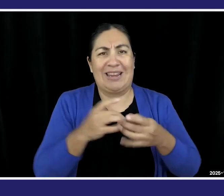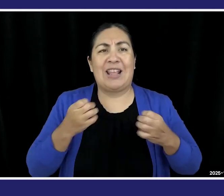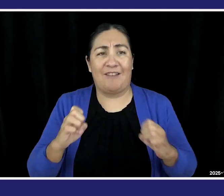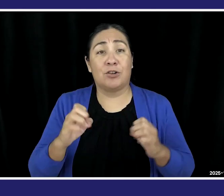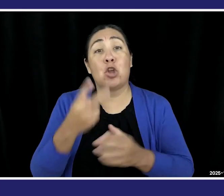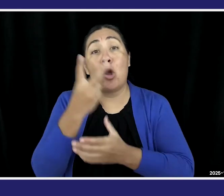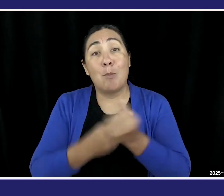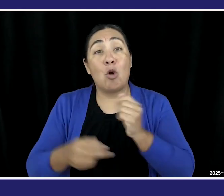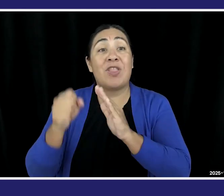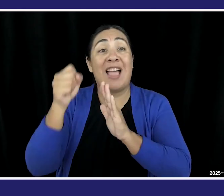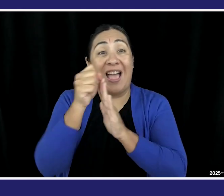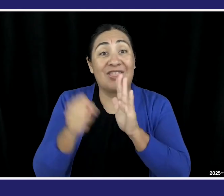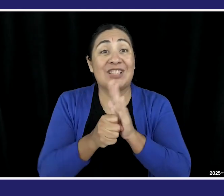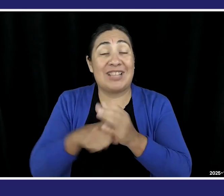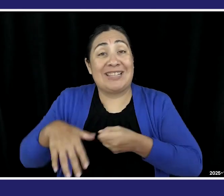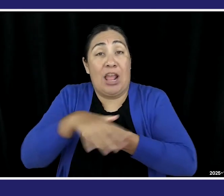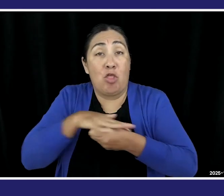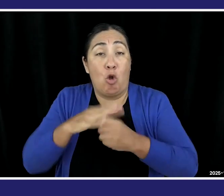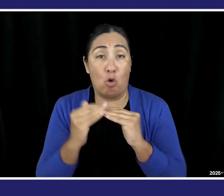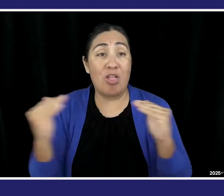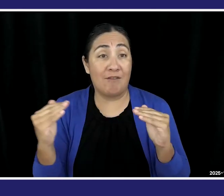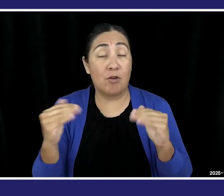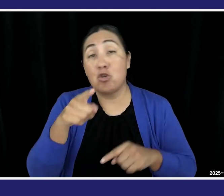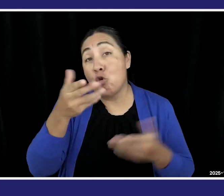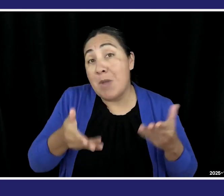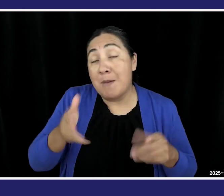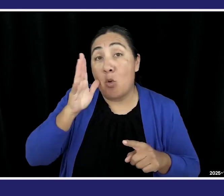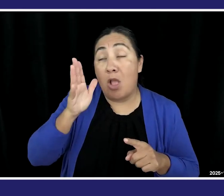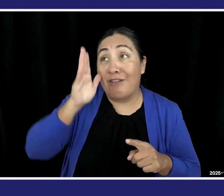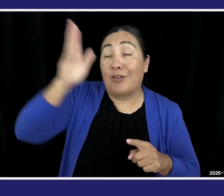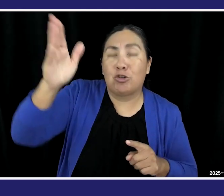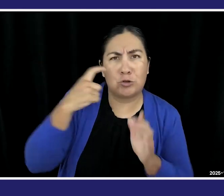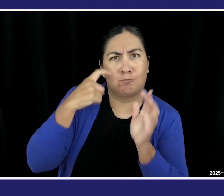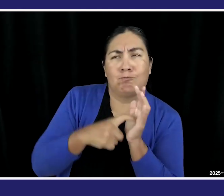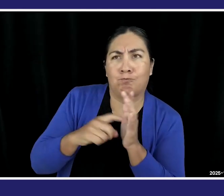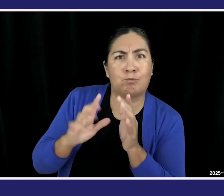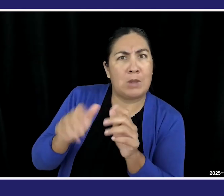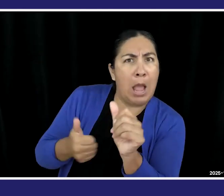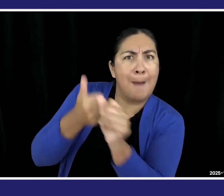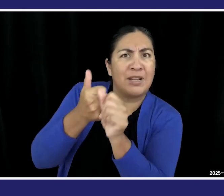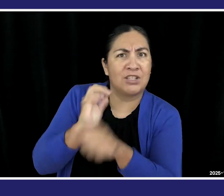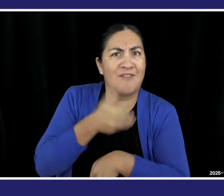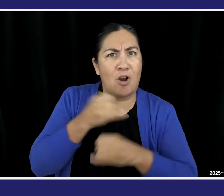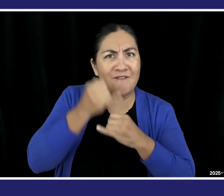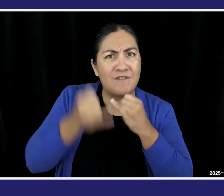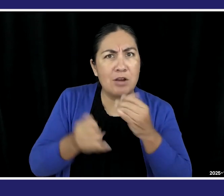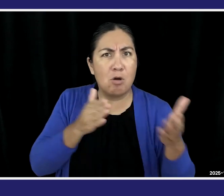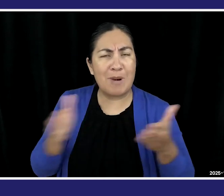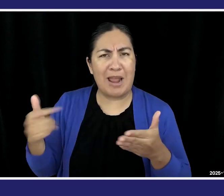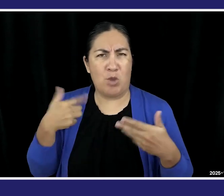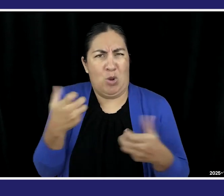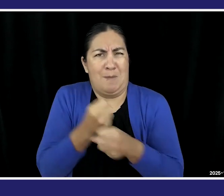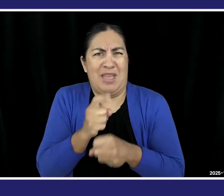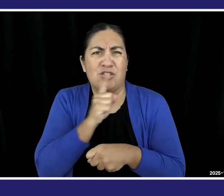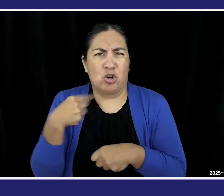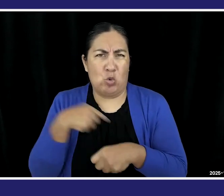being mindful also that you may see future updates of our final plan because we want to make sure that we are providing